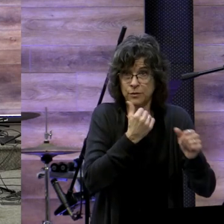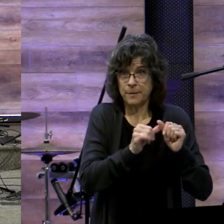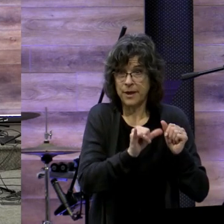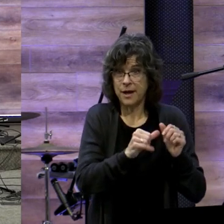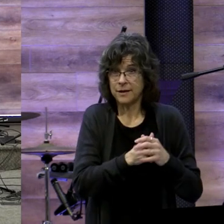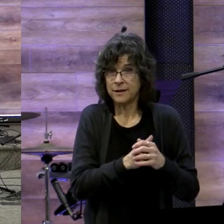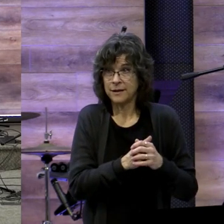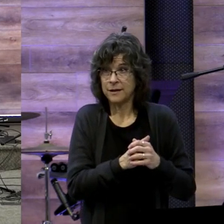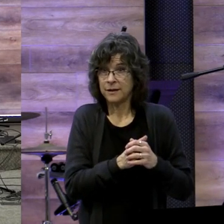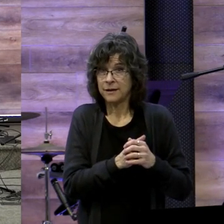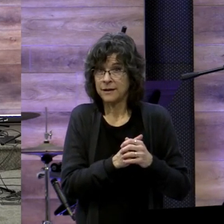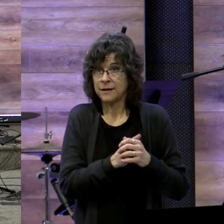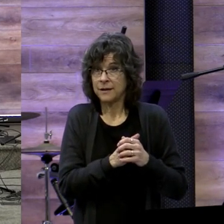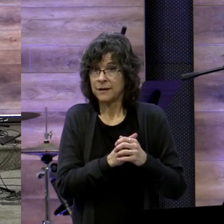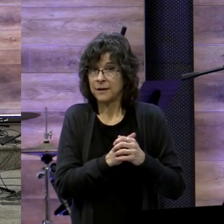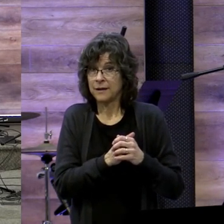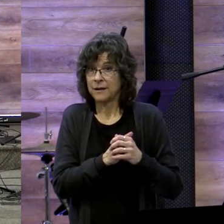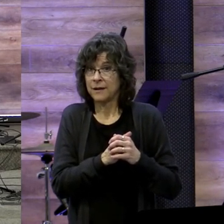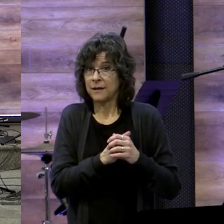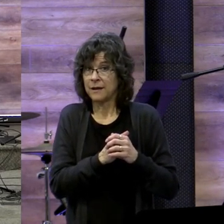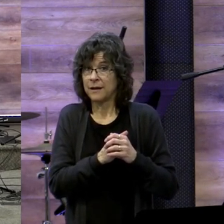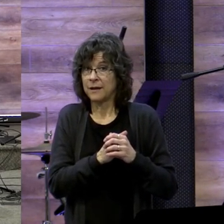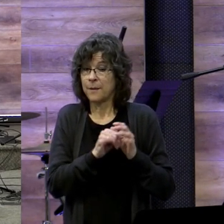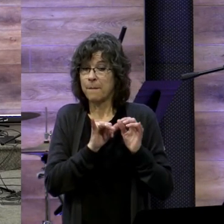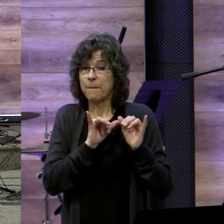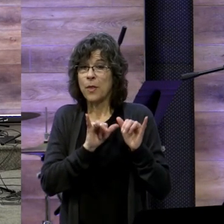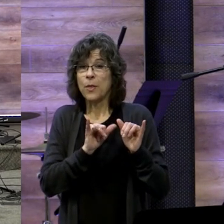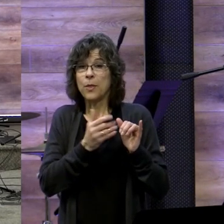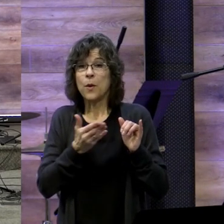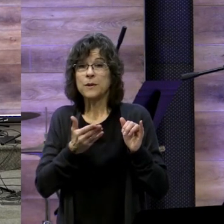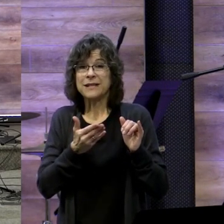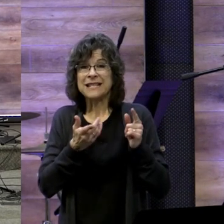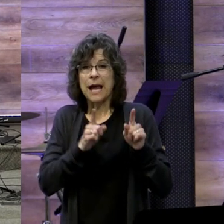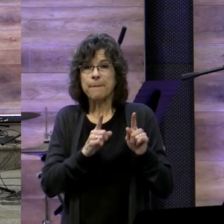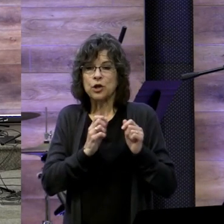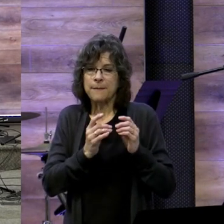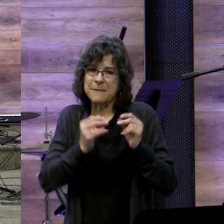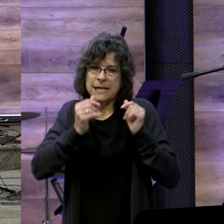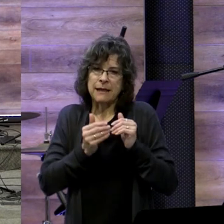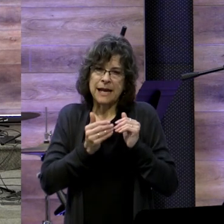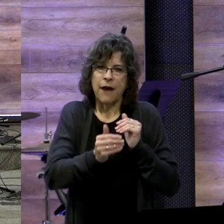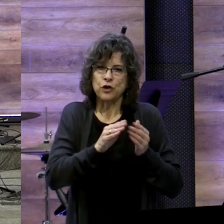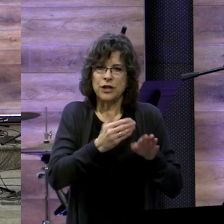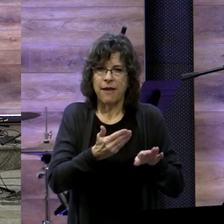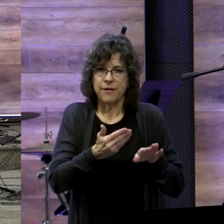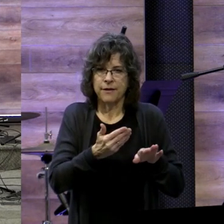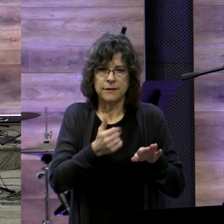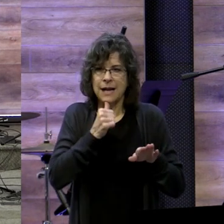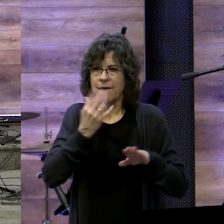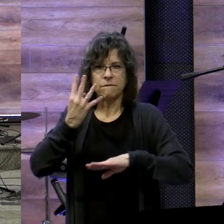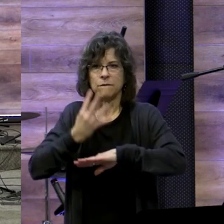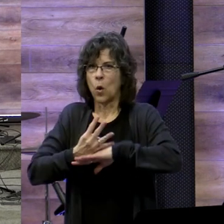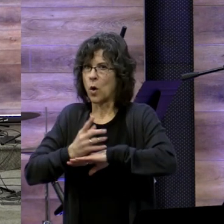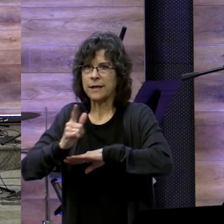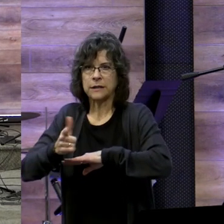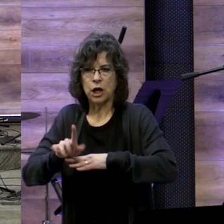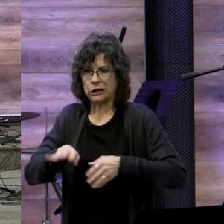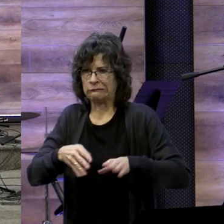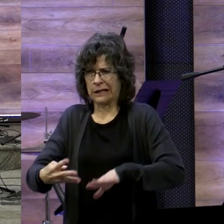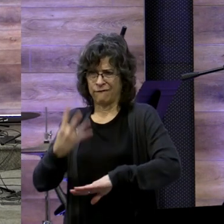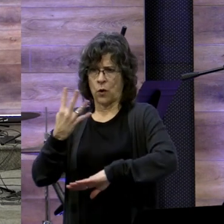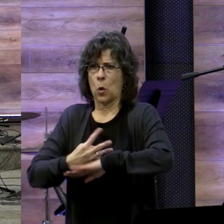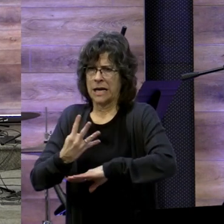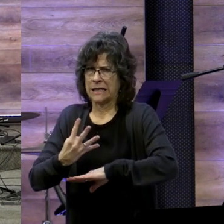But those events took place right after his death. Not 4 days later. Surely his power couldn't be that great.